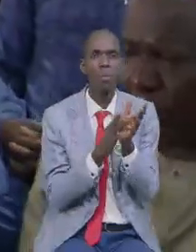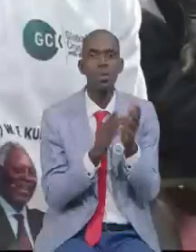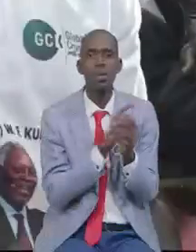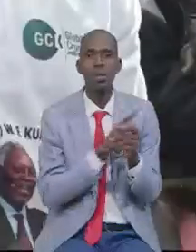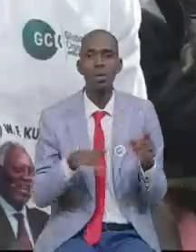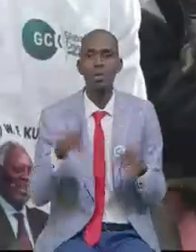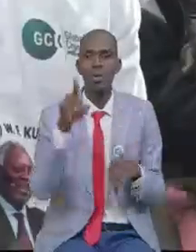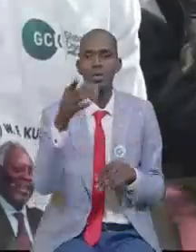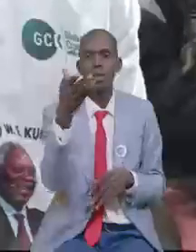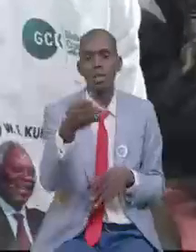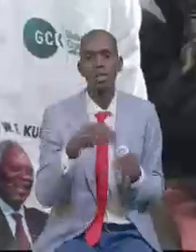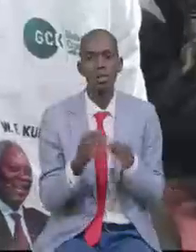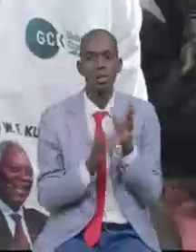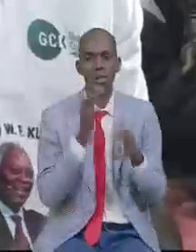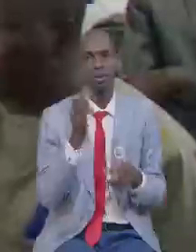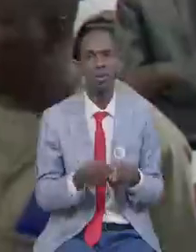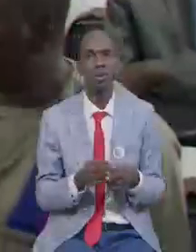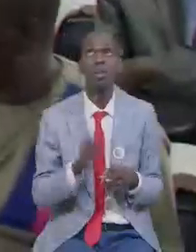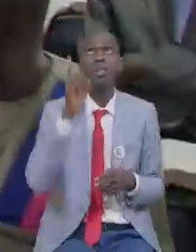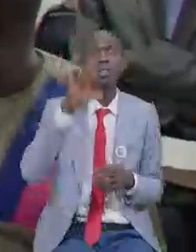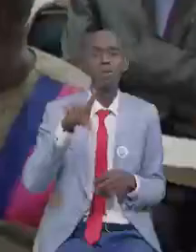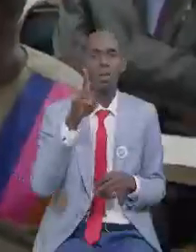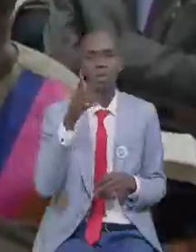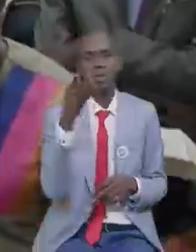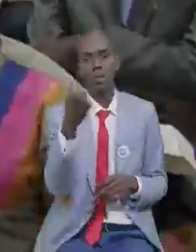there. He got you there.